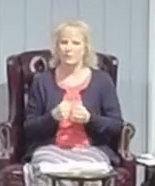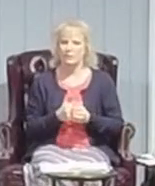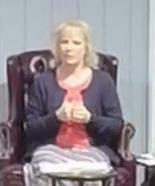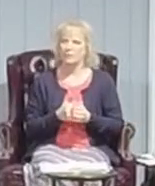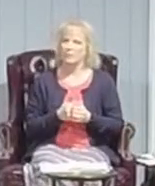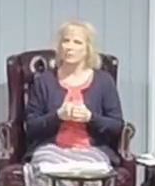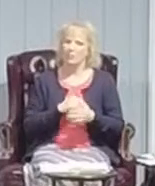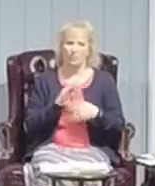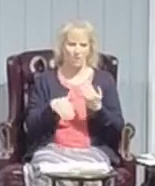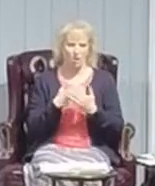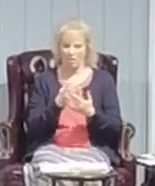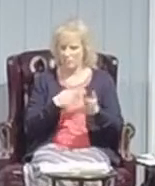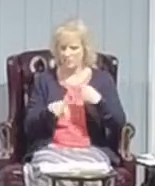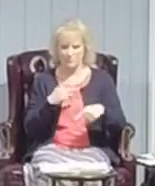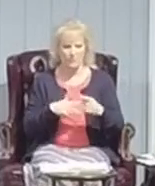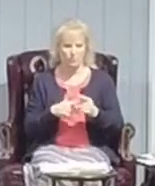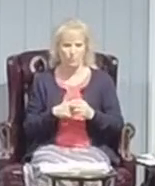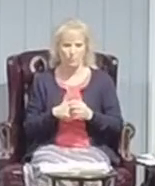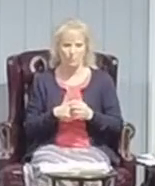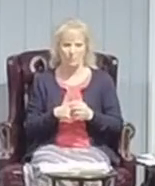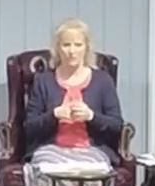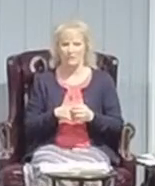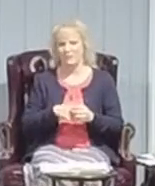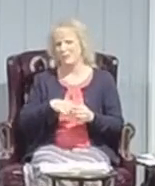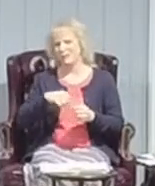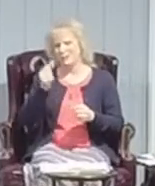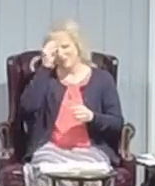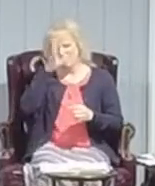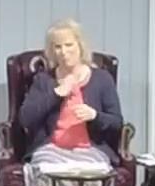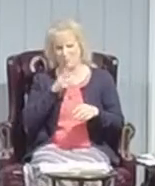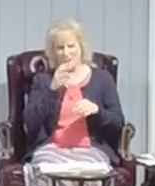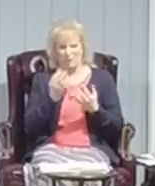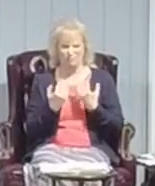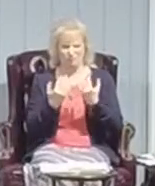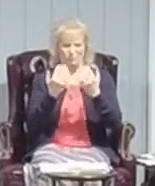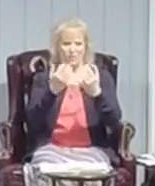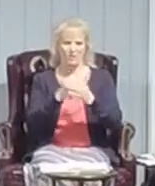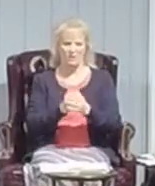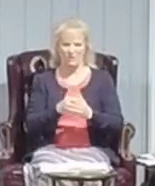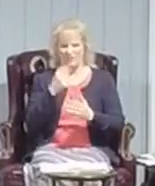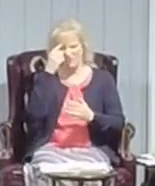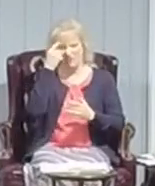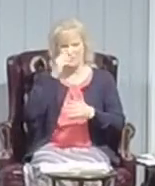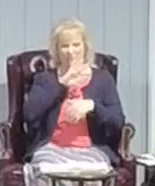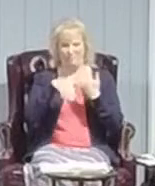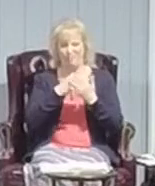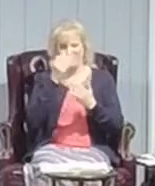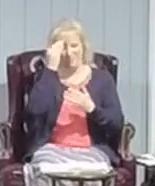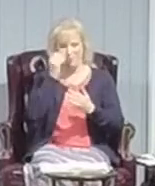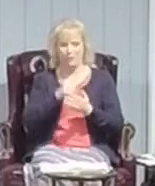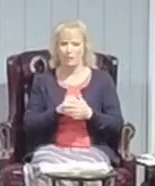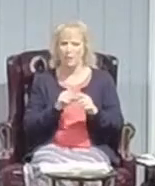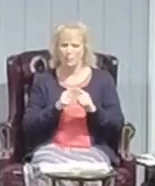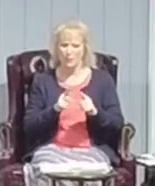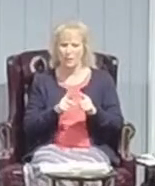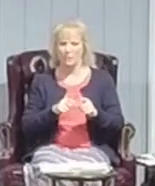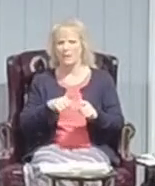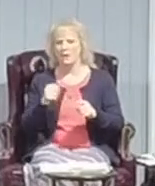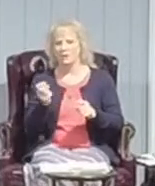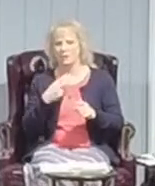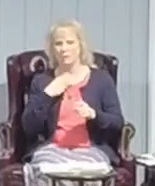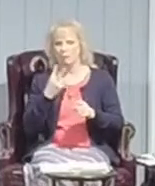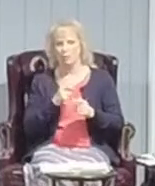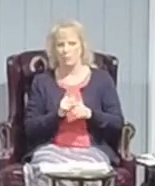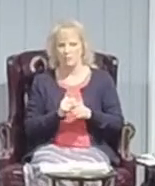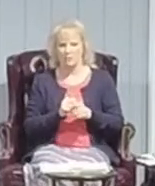You got all these people. There's that guy that thinks he knows everything, and all these people are yelling. But then there's another voice. It's the voice